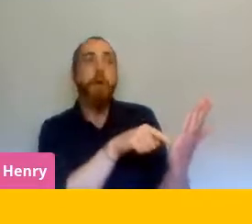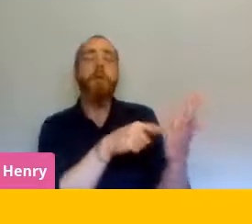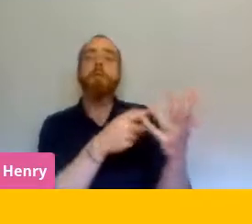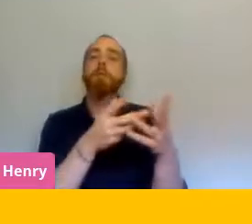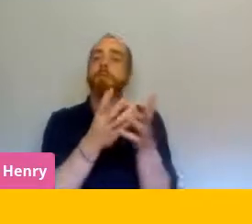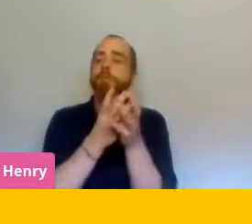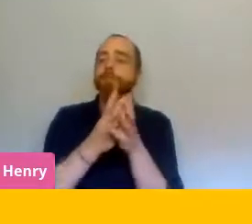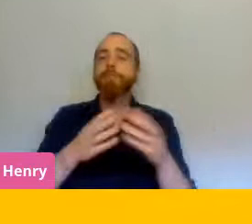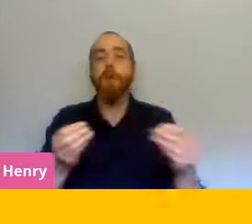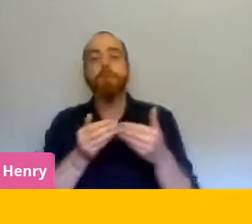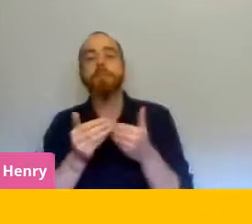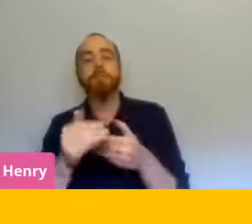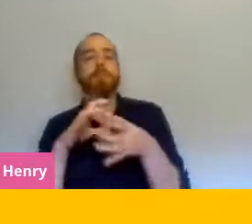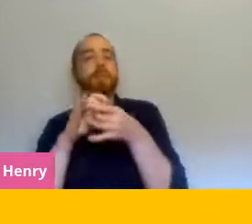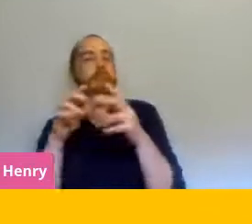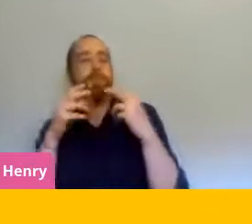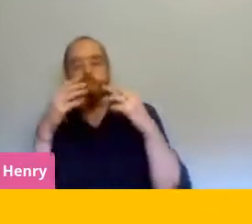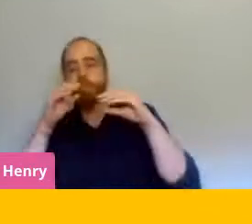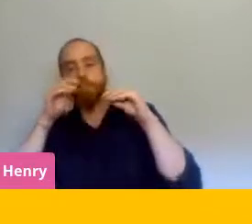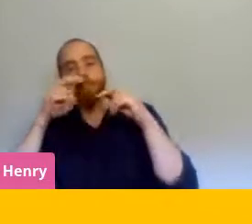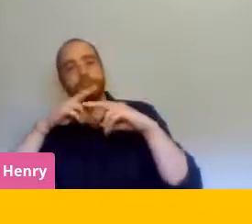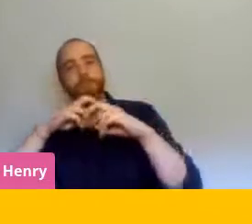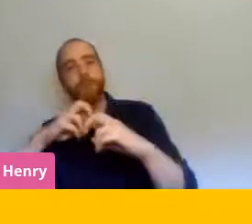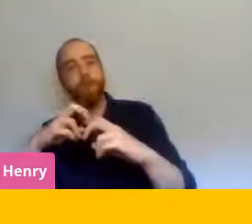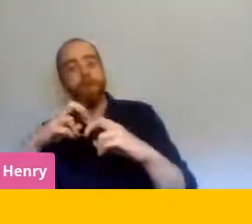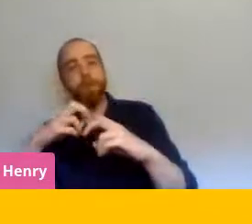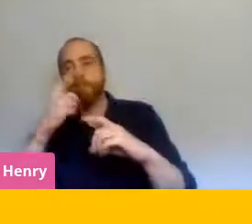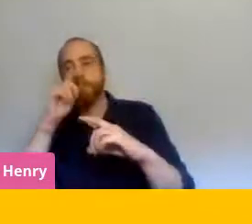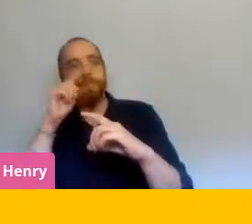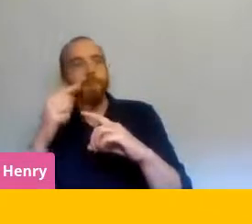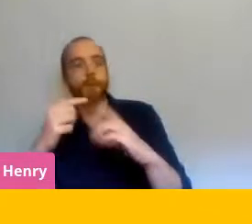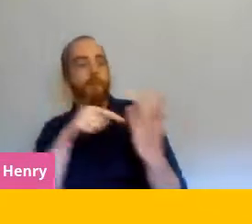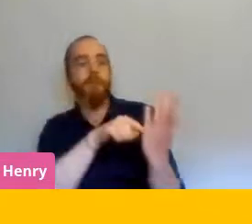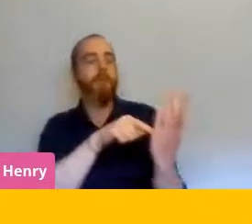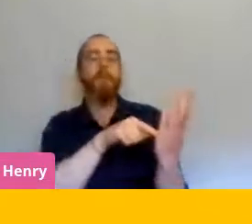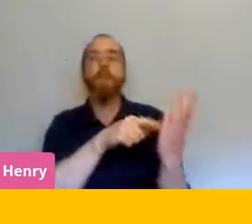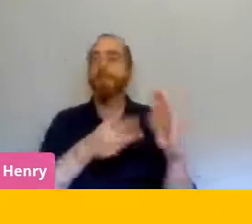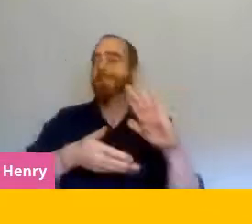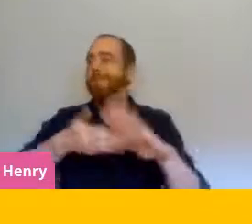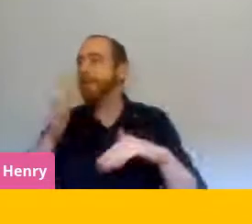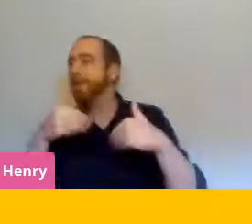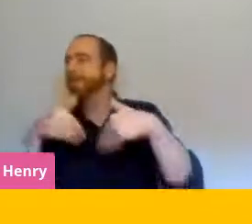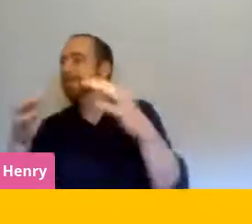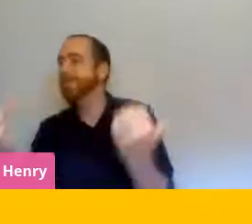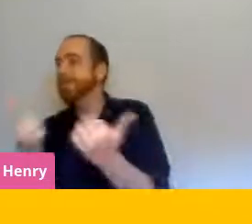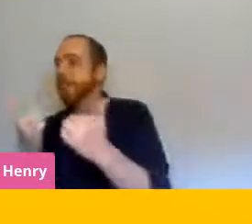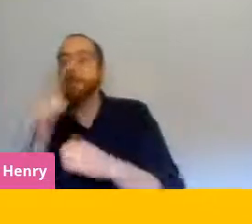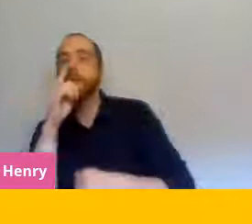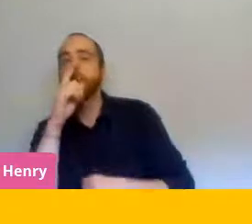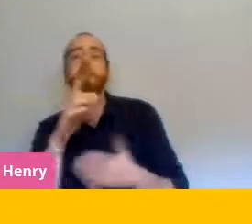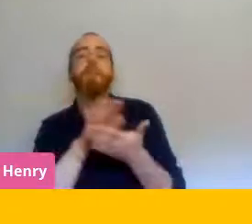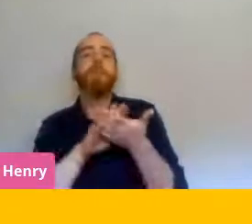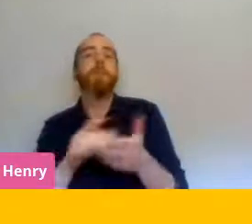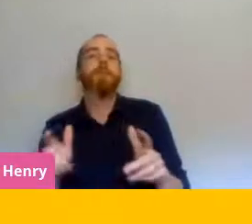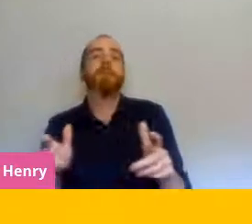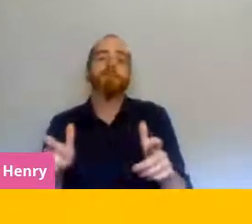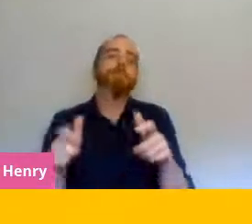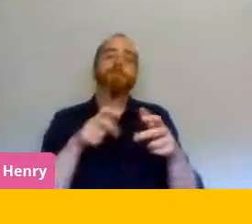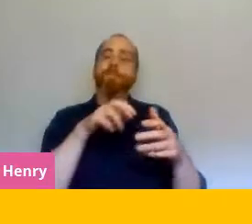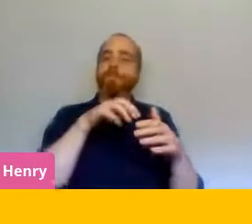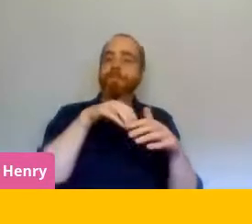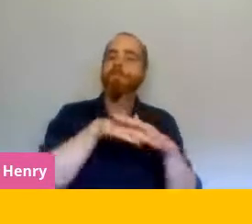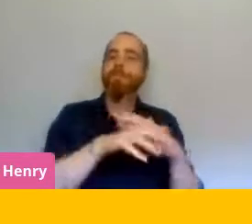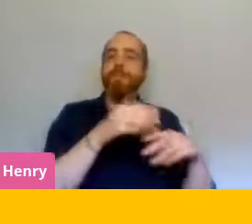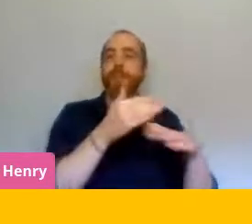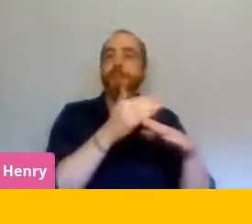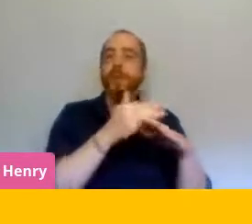have also set up a hardship fund for PGRs affected by COVID. So that's been a sort of, well, a quite limited lifeline, but a lifeline for